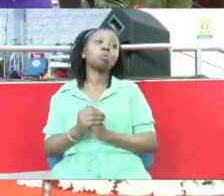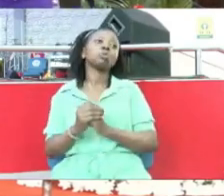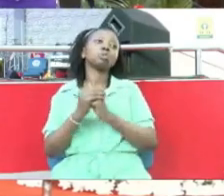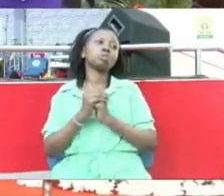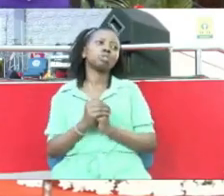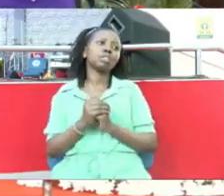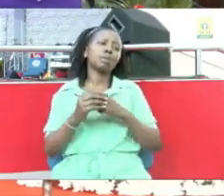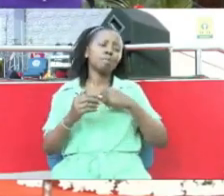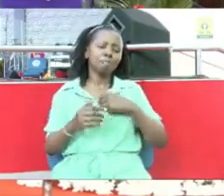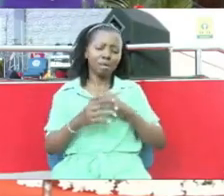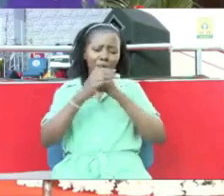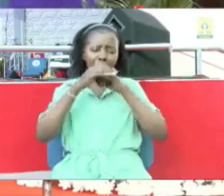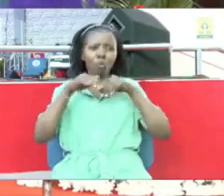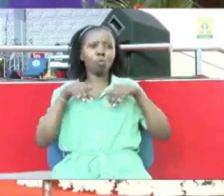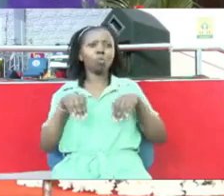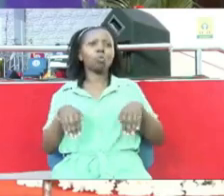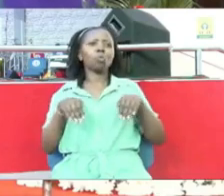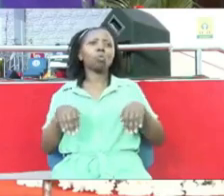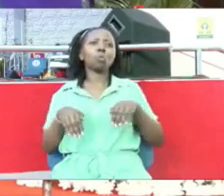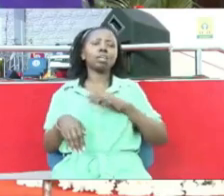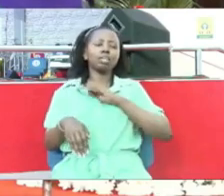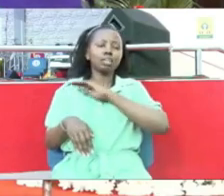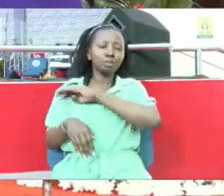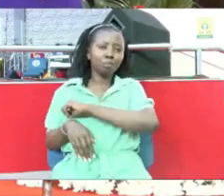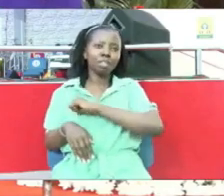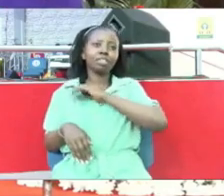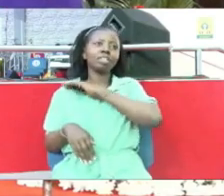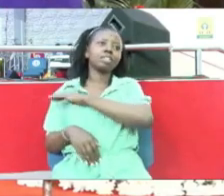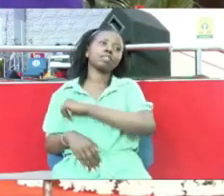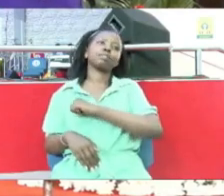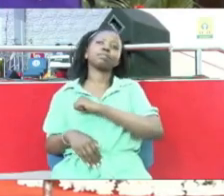am waiting patiently. And